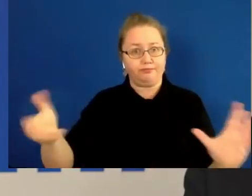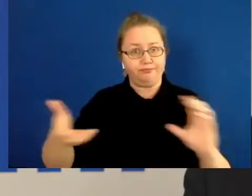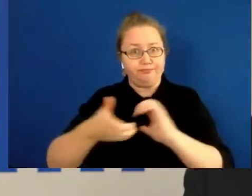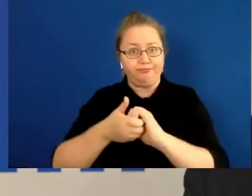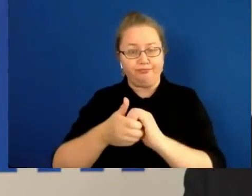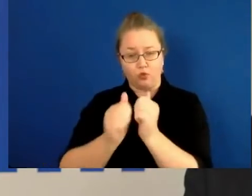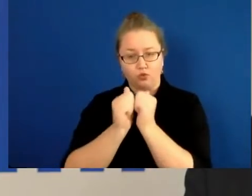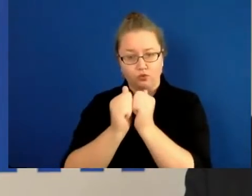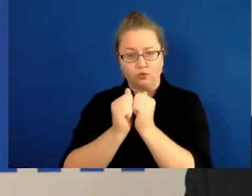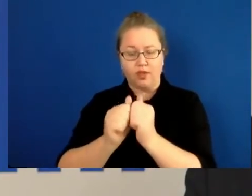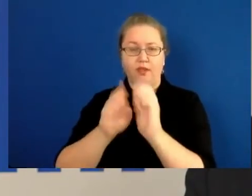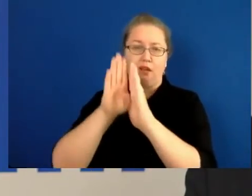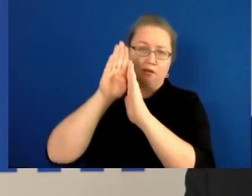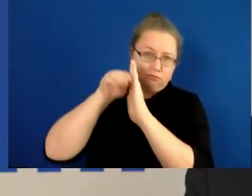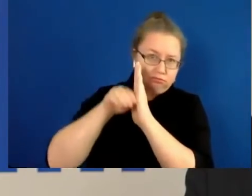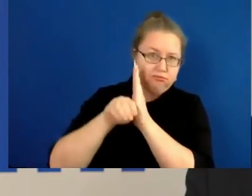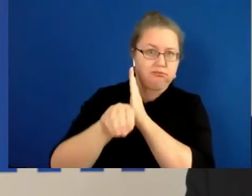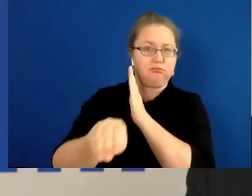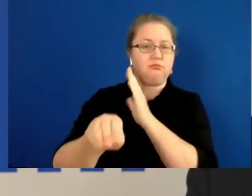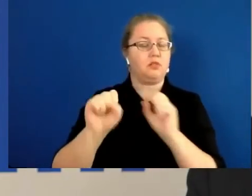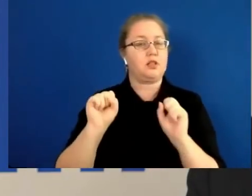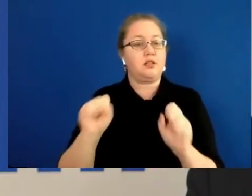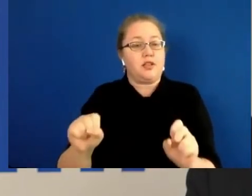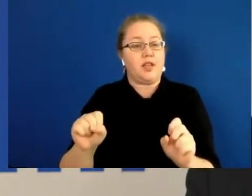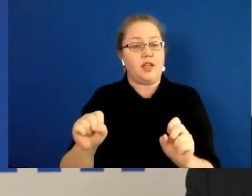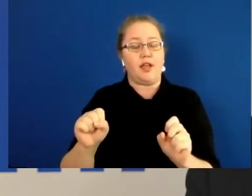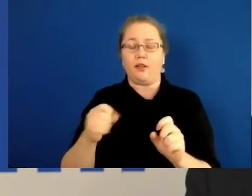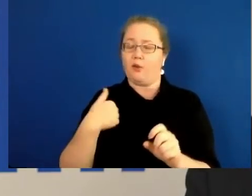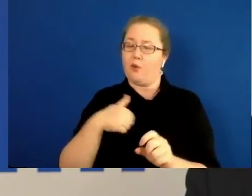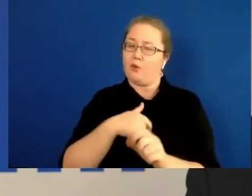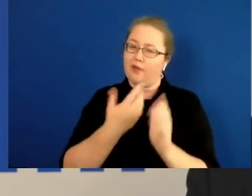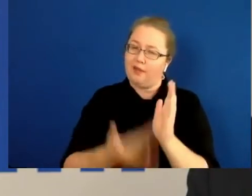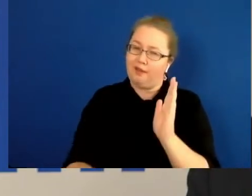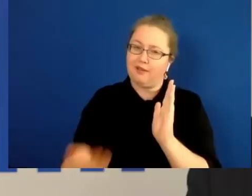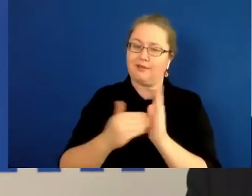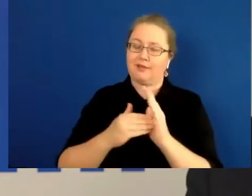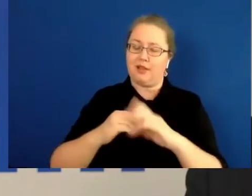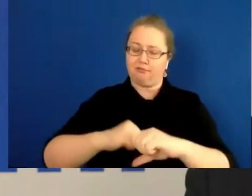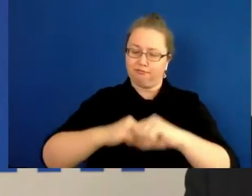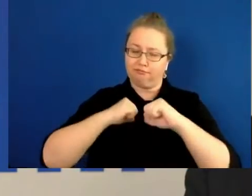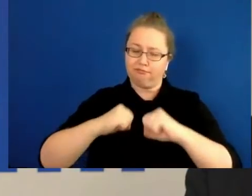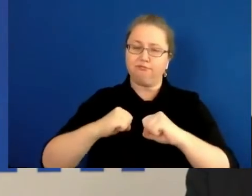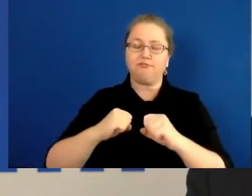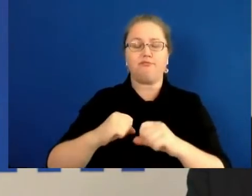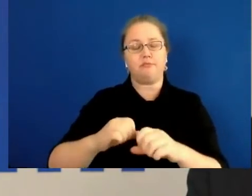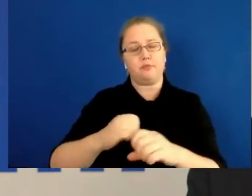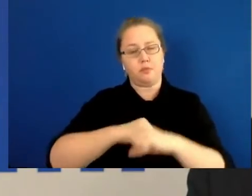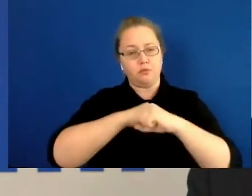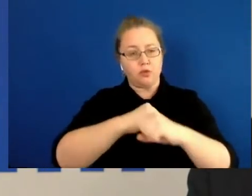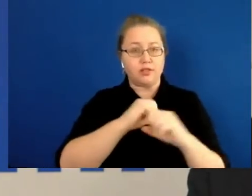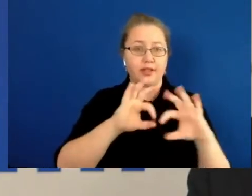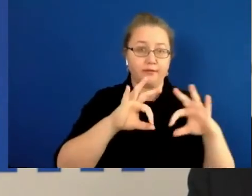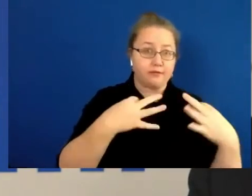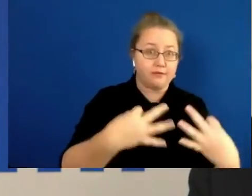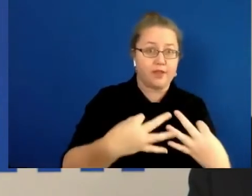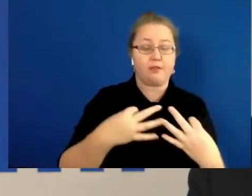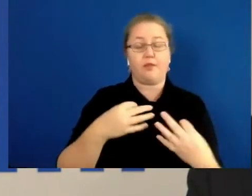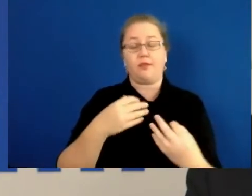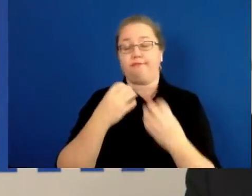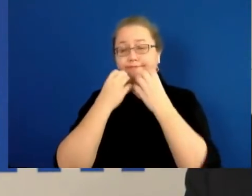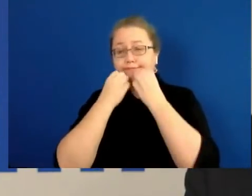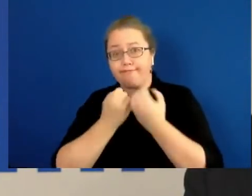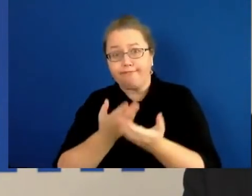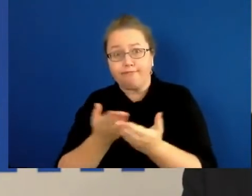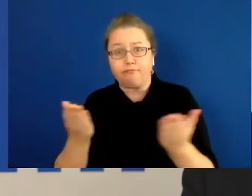also internationally for our COVID-19 preparedness, response, and recovery. Leadership from Minister Dix and Dr.